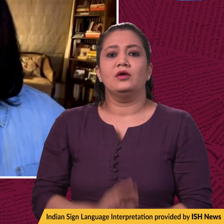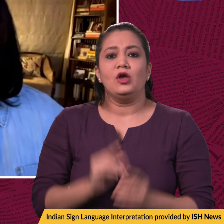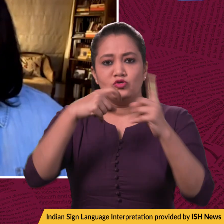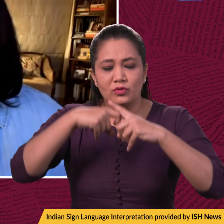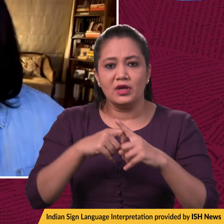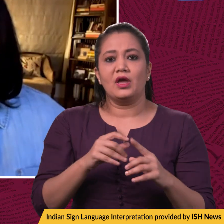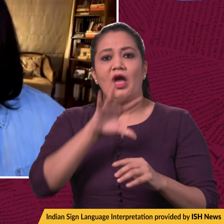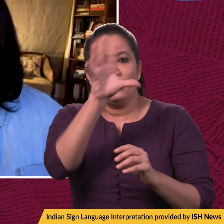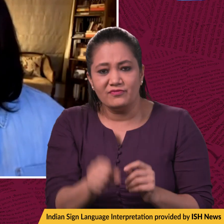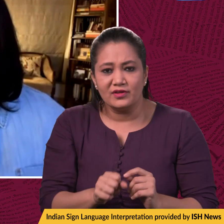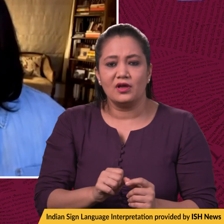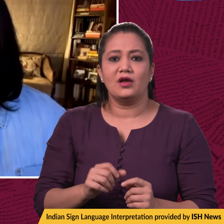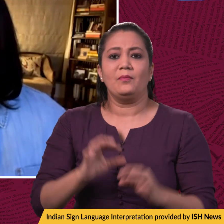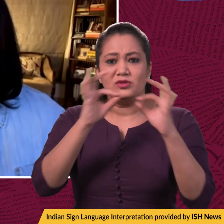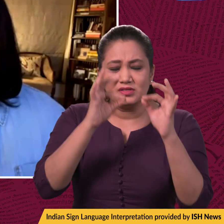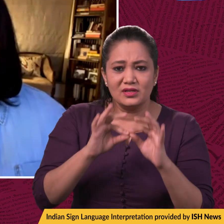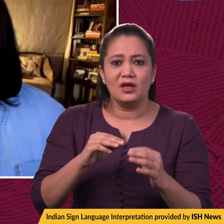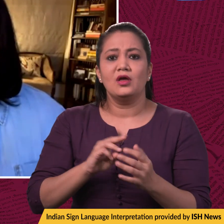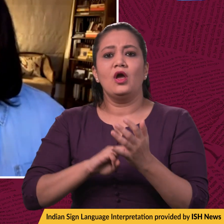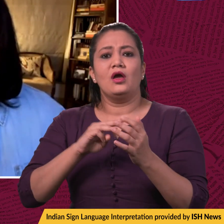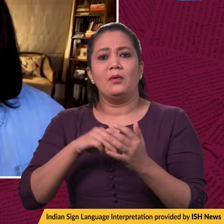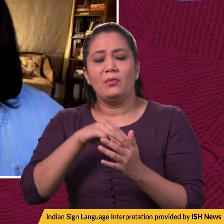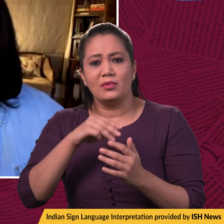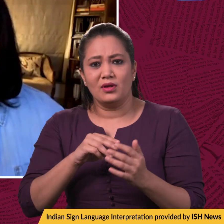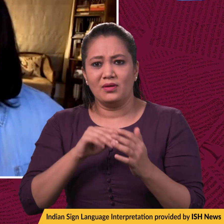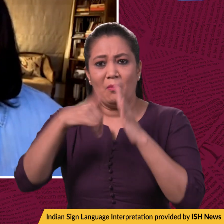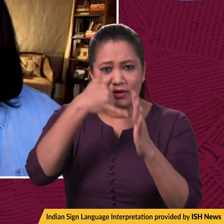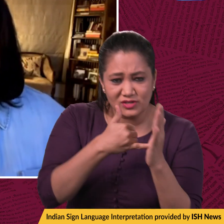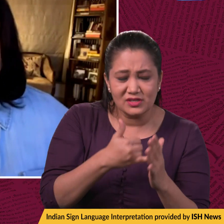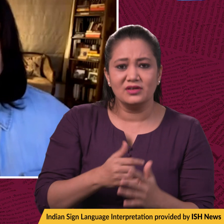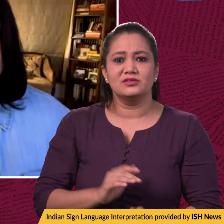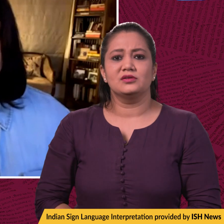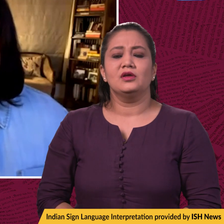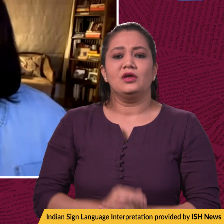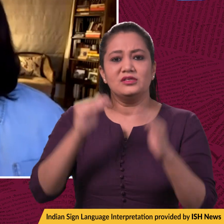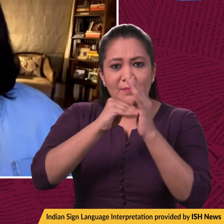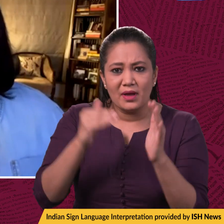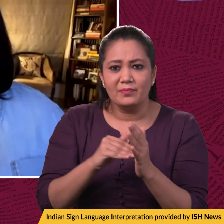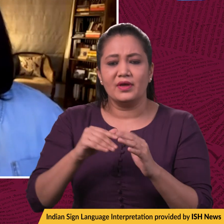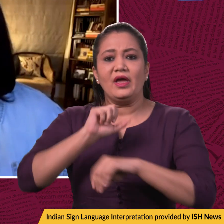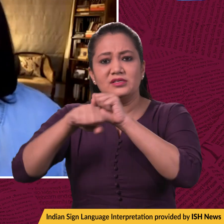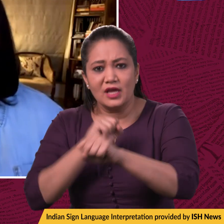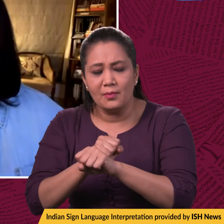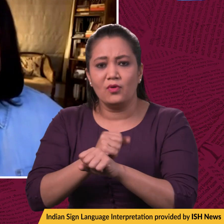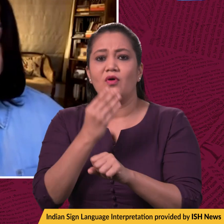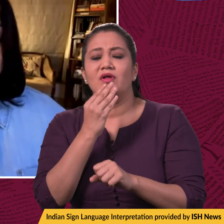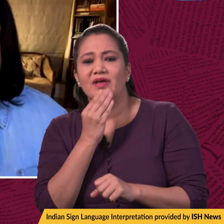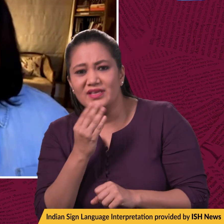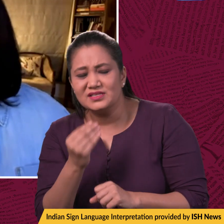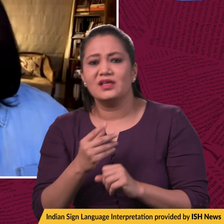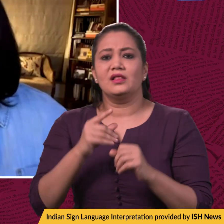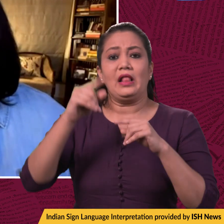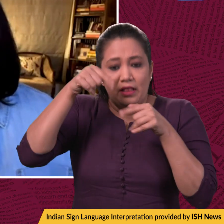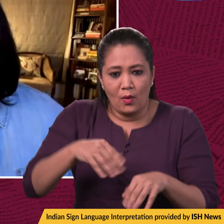Brazil, Botswana, China, Ghana, Mauritius, New Zealand, Zimbabwe, Hong Kong, Singapore, Israel, and like I told you,